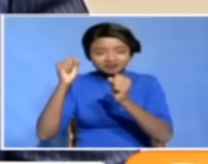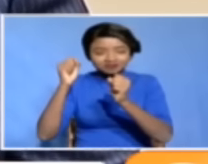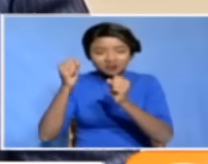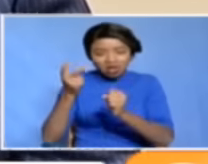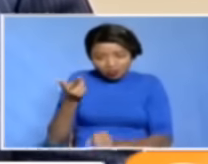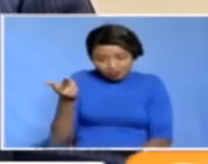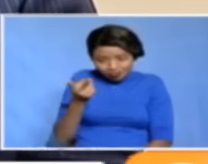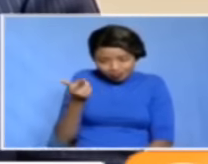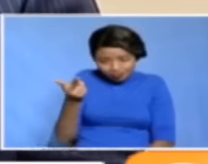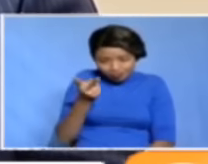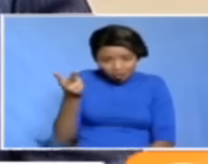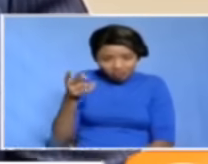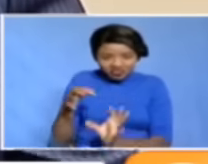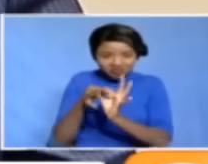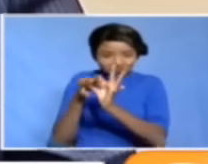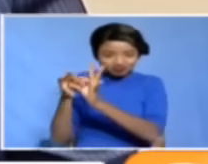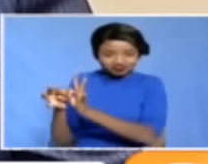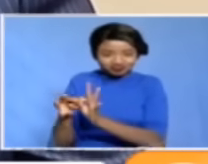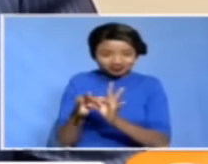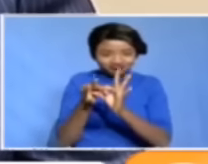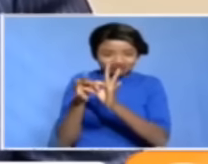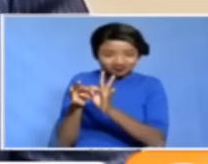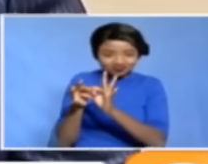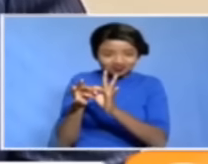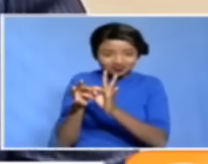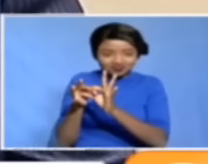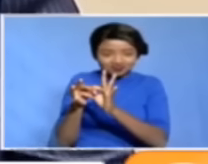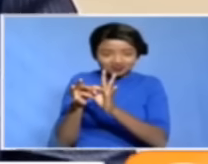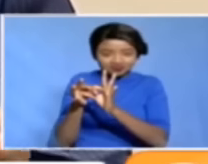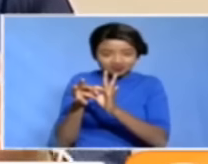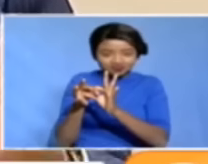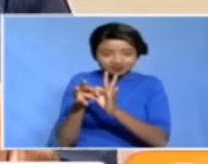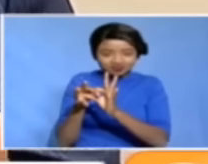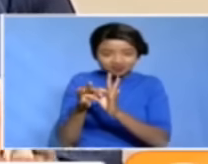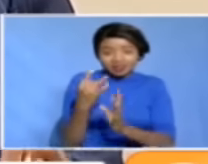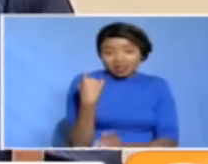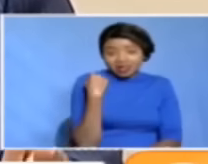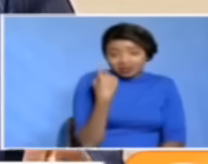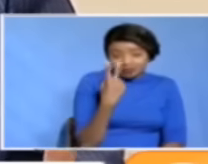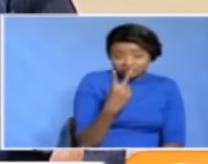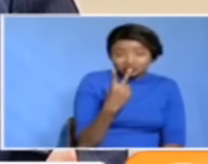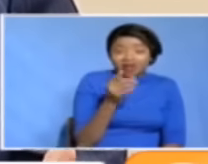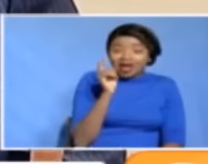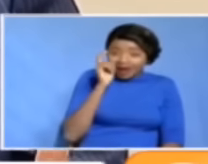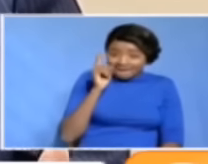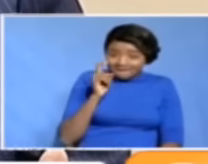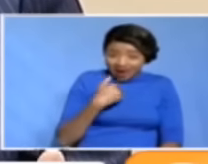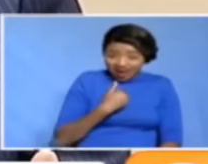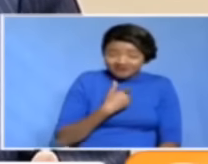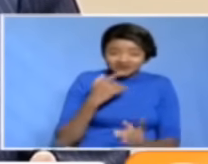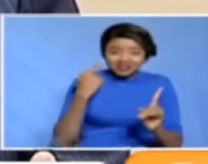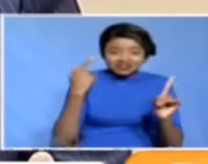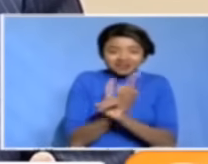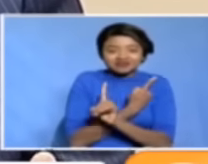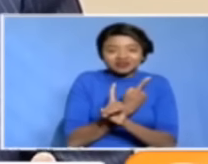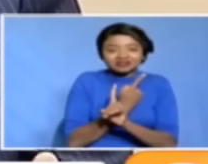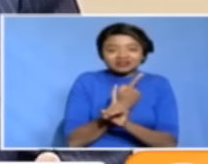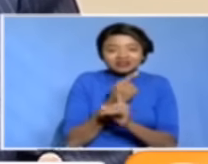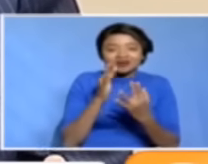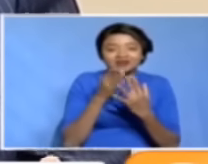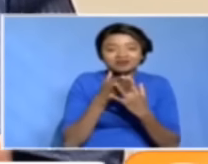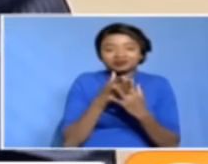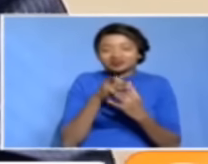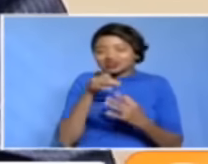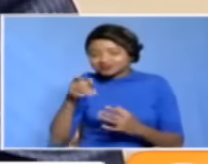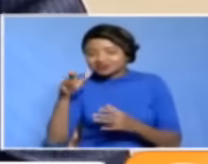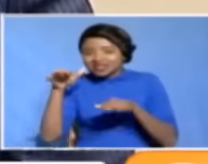are tied together. And number two, there is a difference between the function of a cabinet secretary and that of the deputy